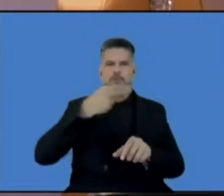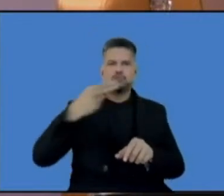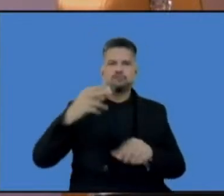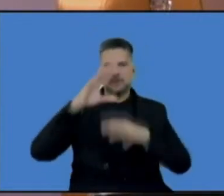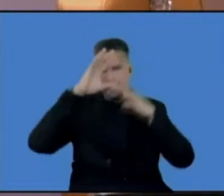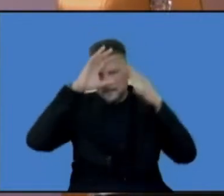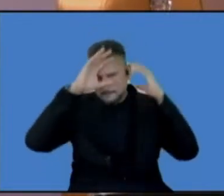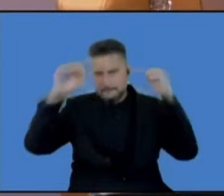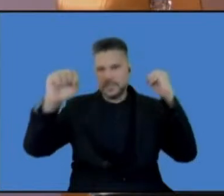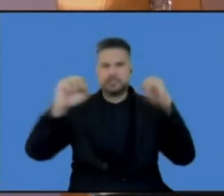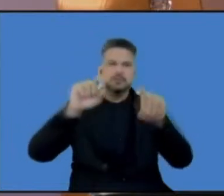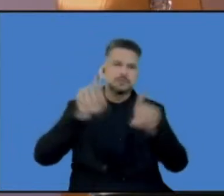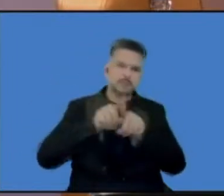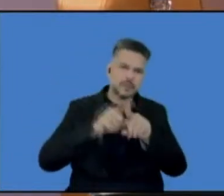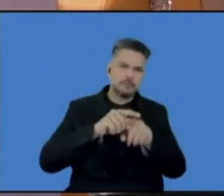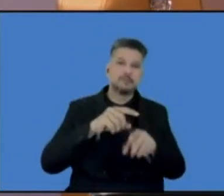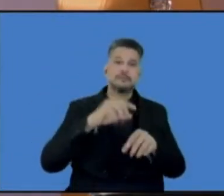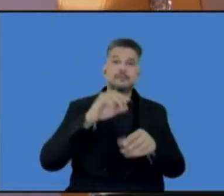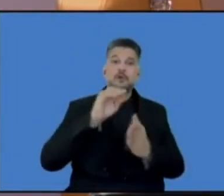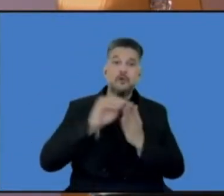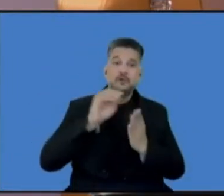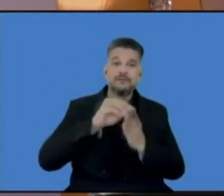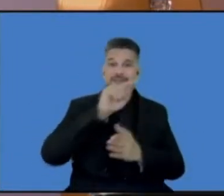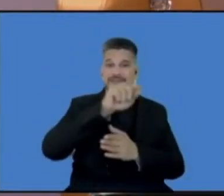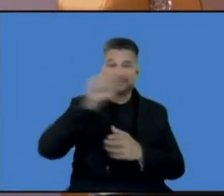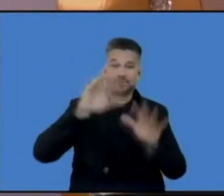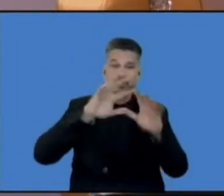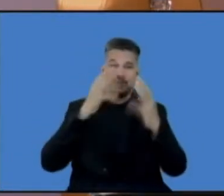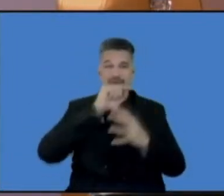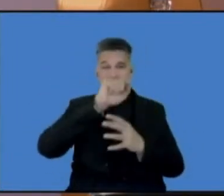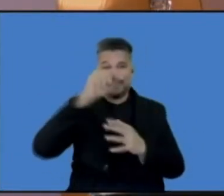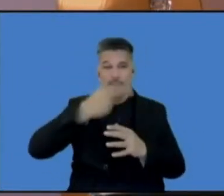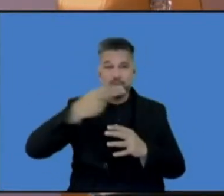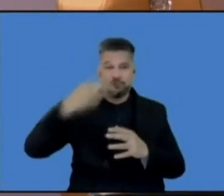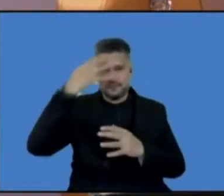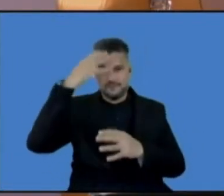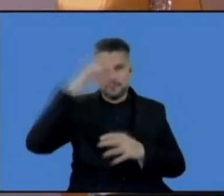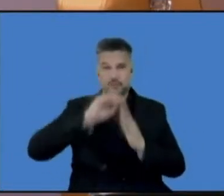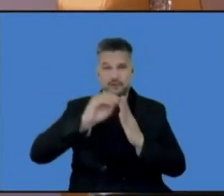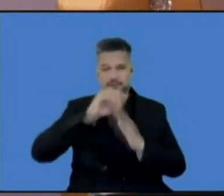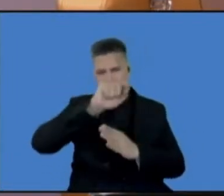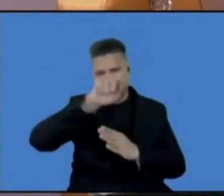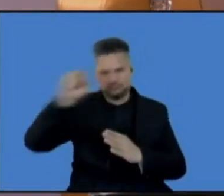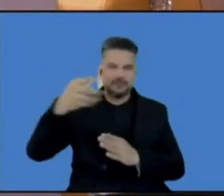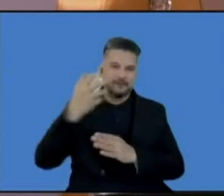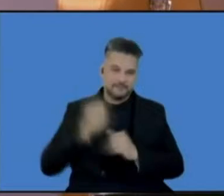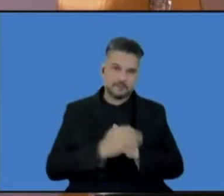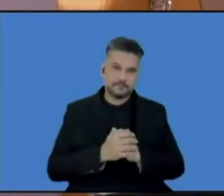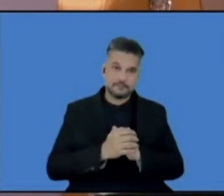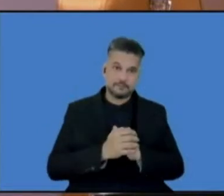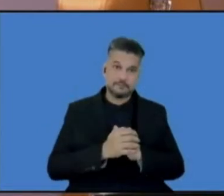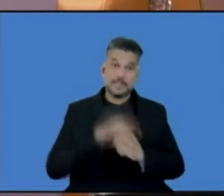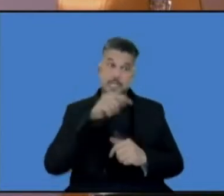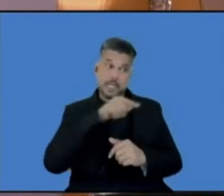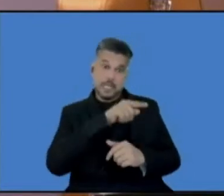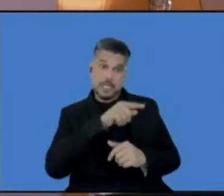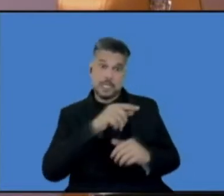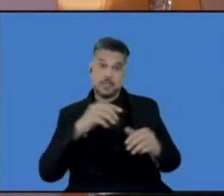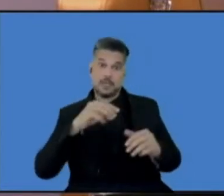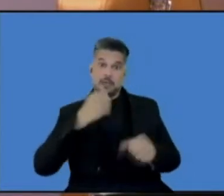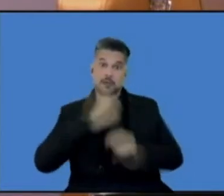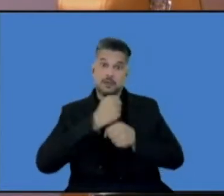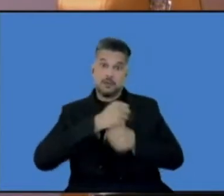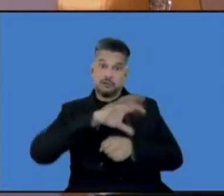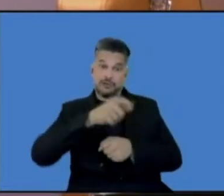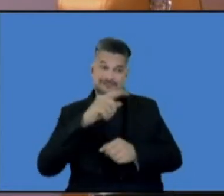Indonesian consular, as well as mission abroad. Upon the arrival, this is also something that we are trying to